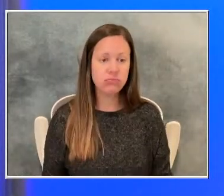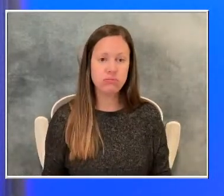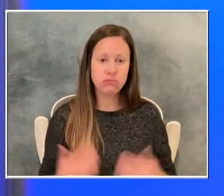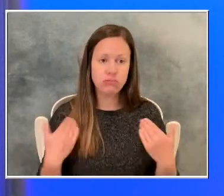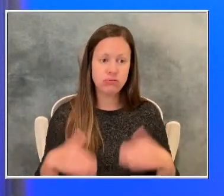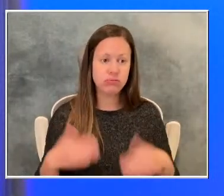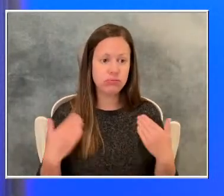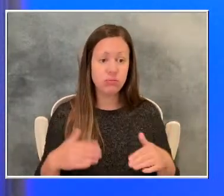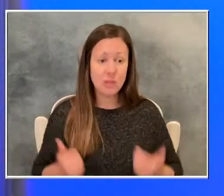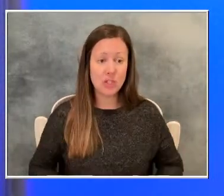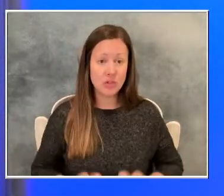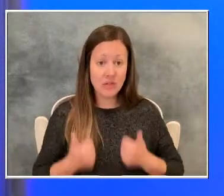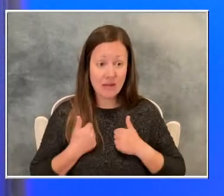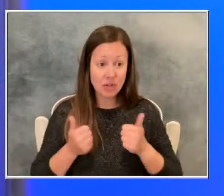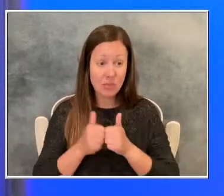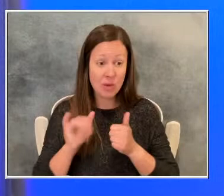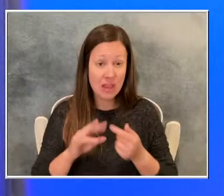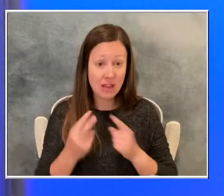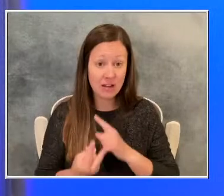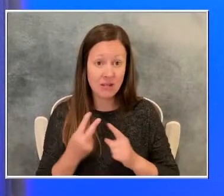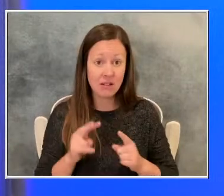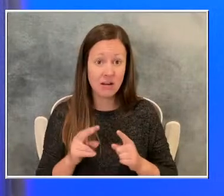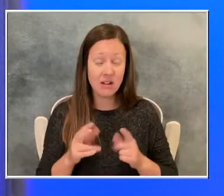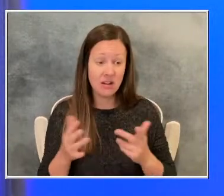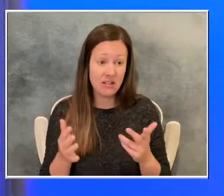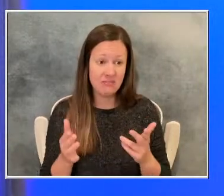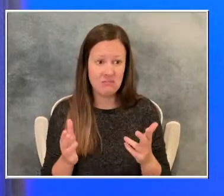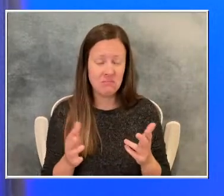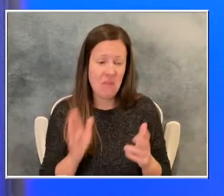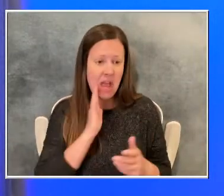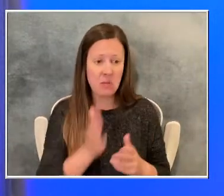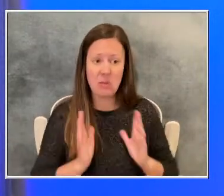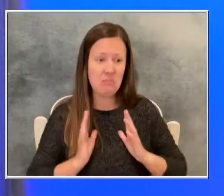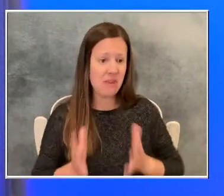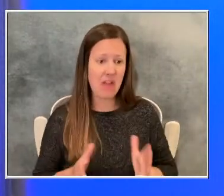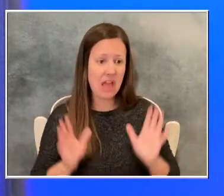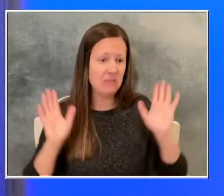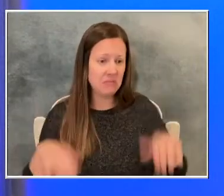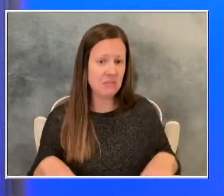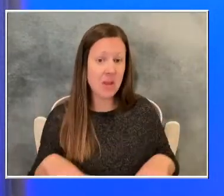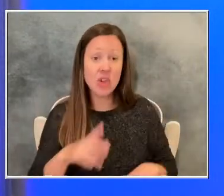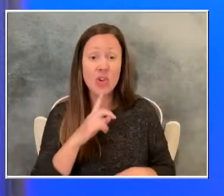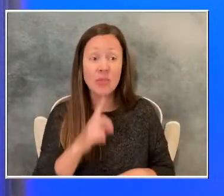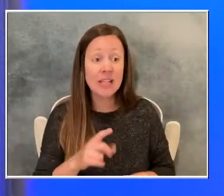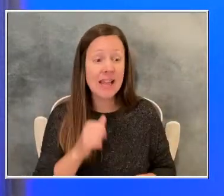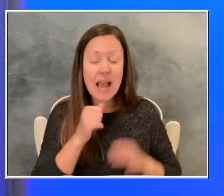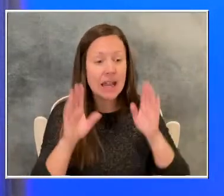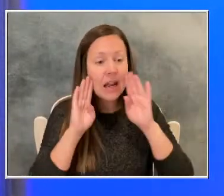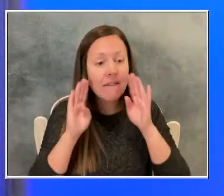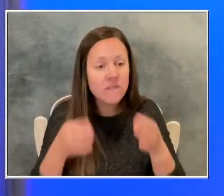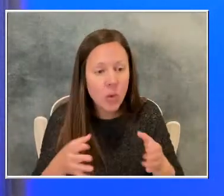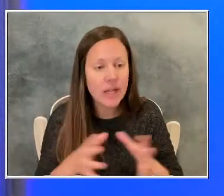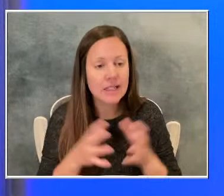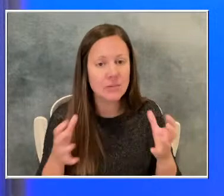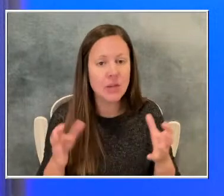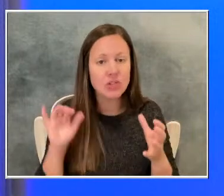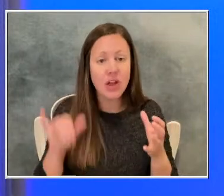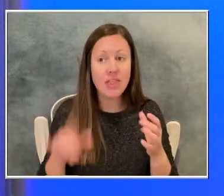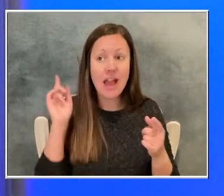survivorship and that. I'll ace that. Right. And so I really didn't focus on that until it hit